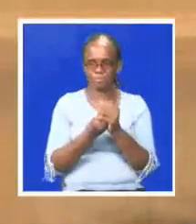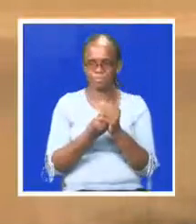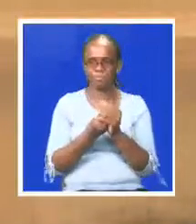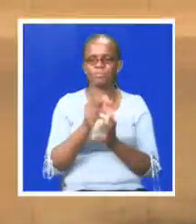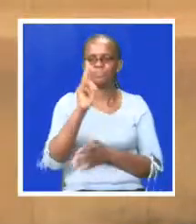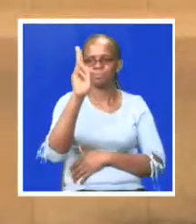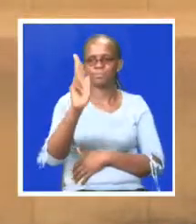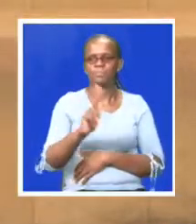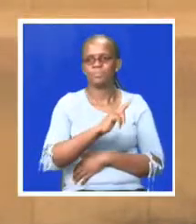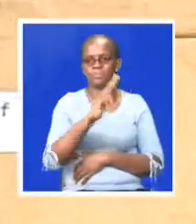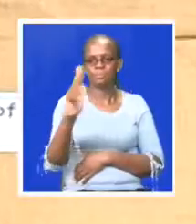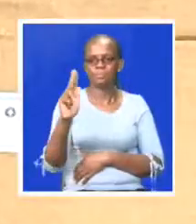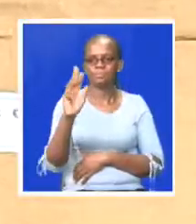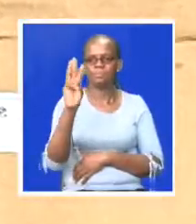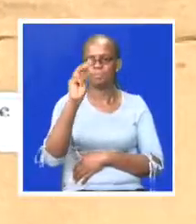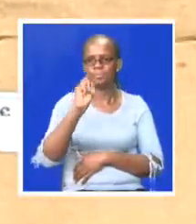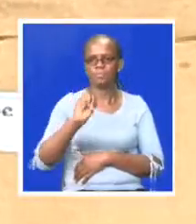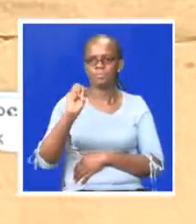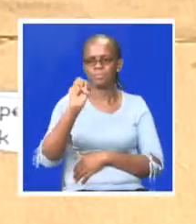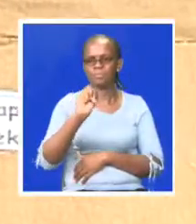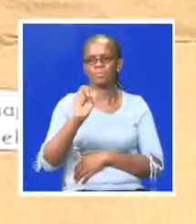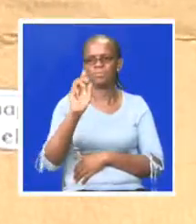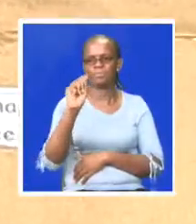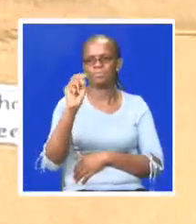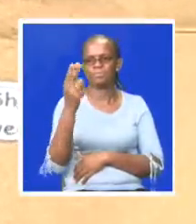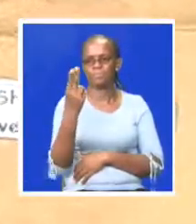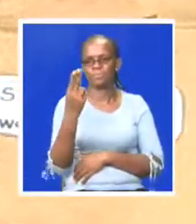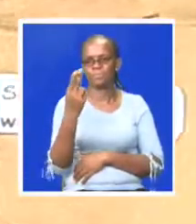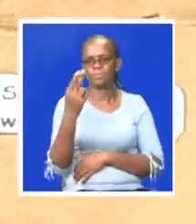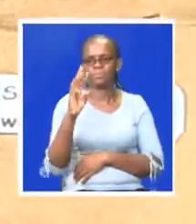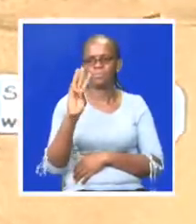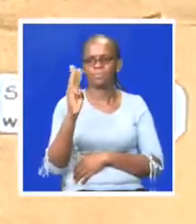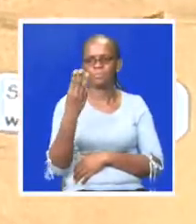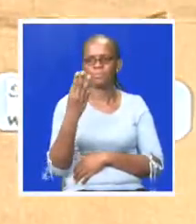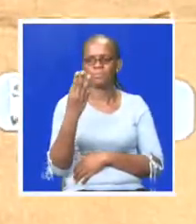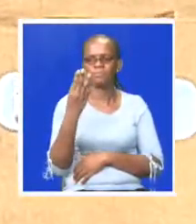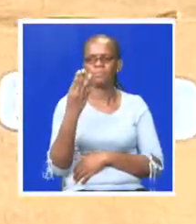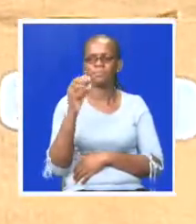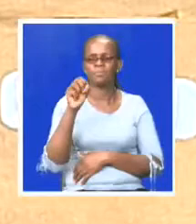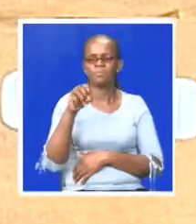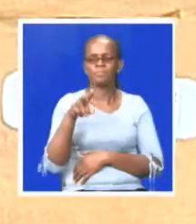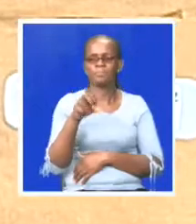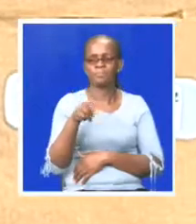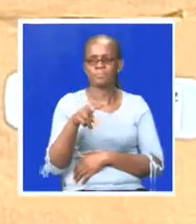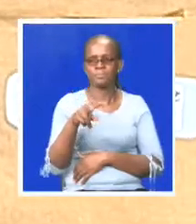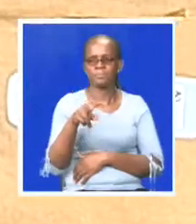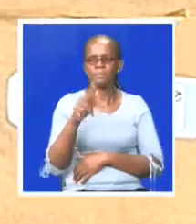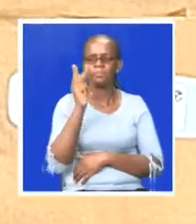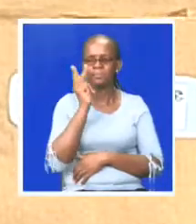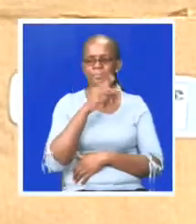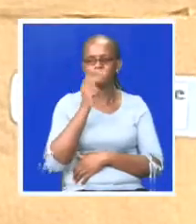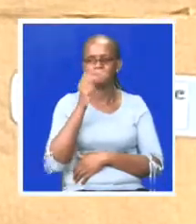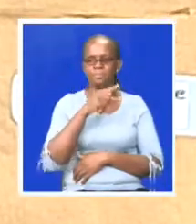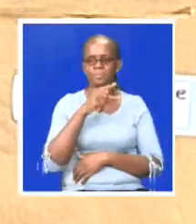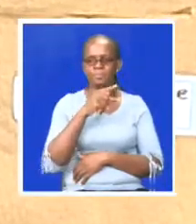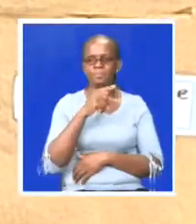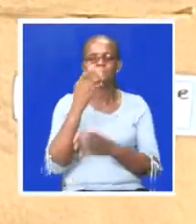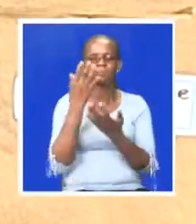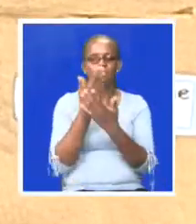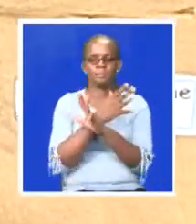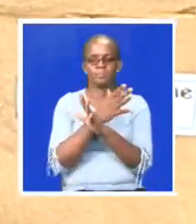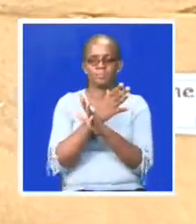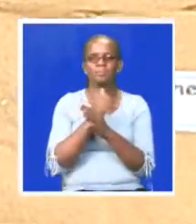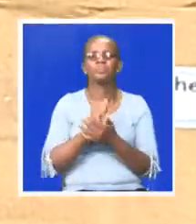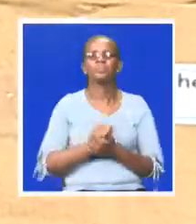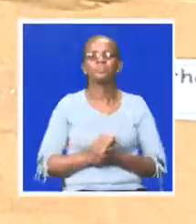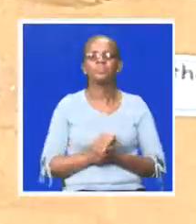Sunday, Monday, Tuesday, Wednesday, Thursday, Friday,